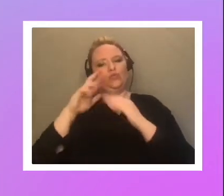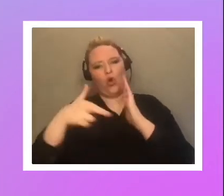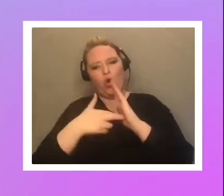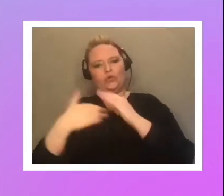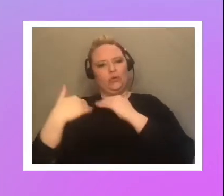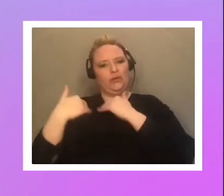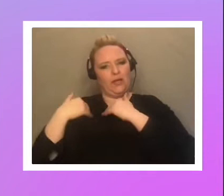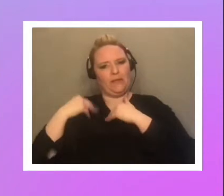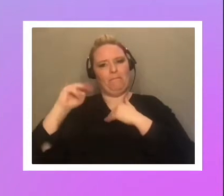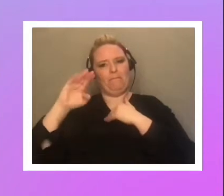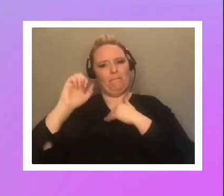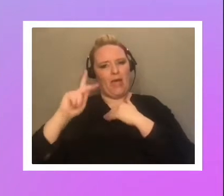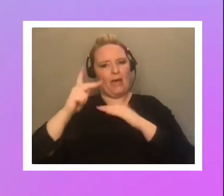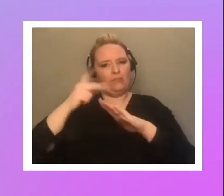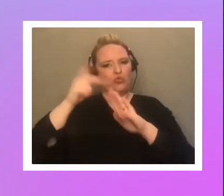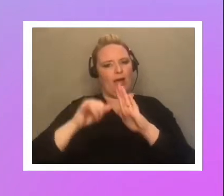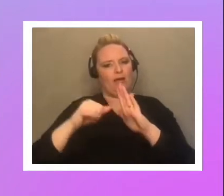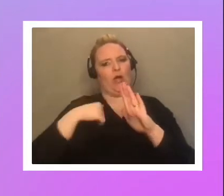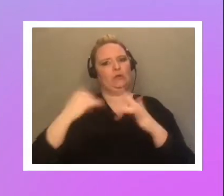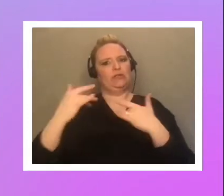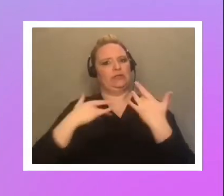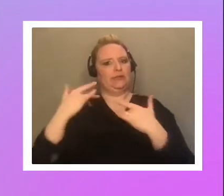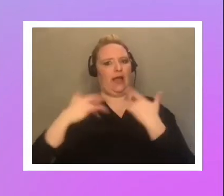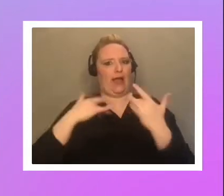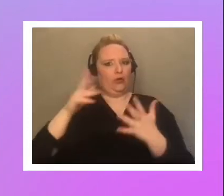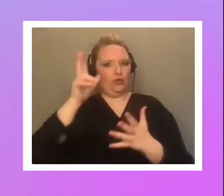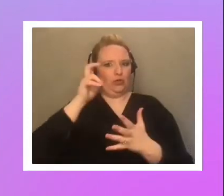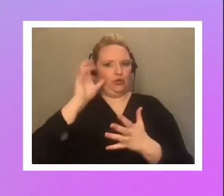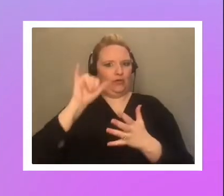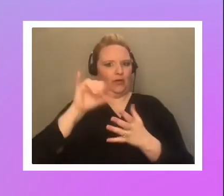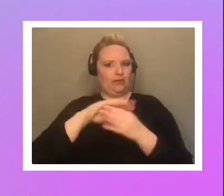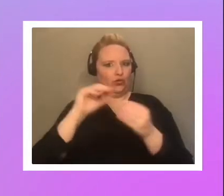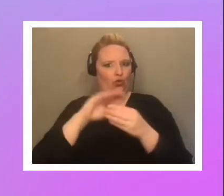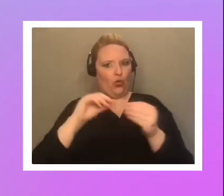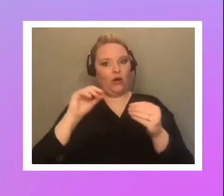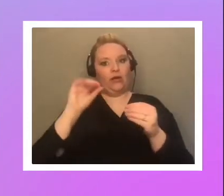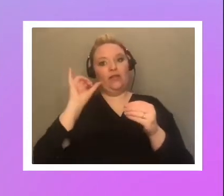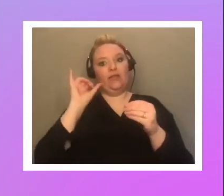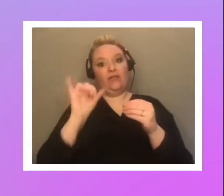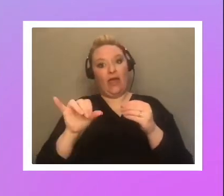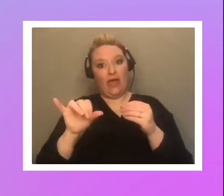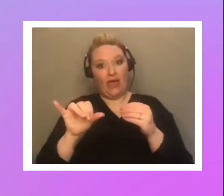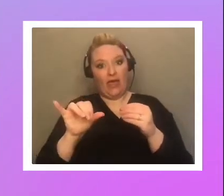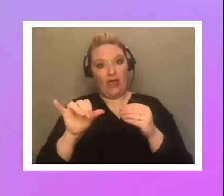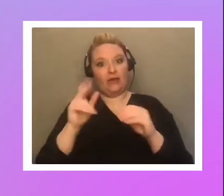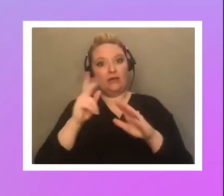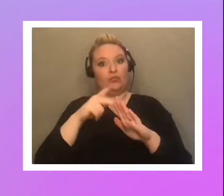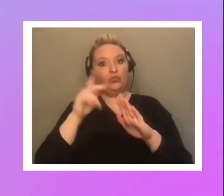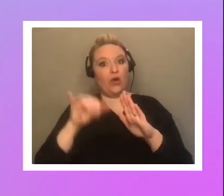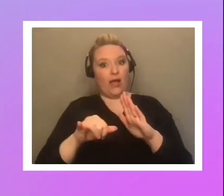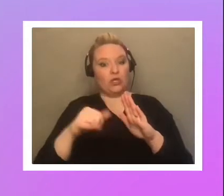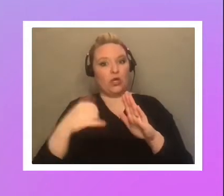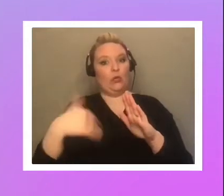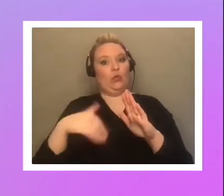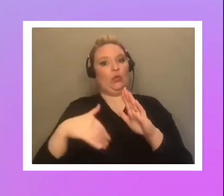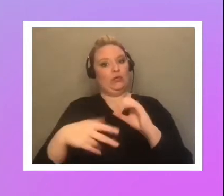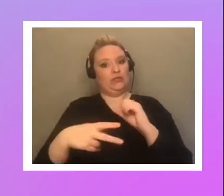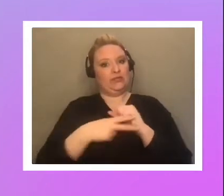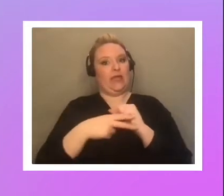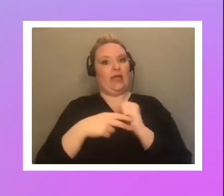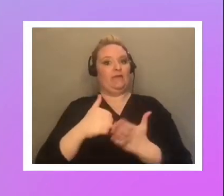mapping project, because that has been a real project saver for